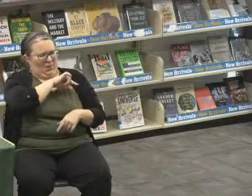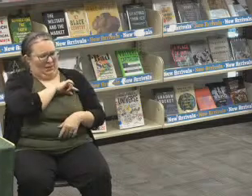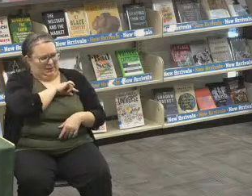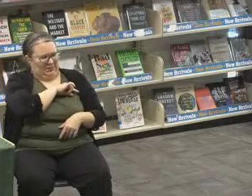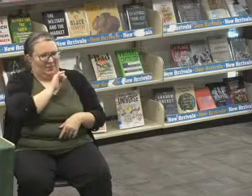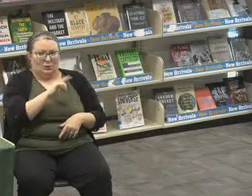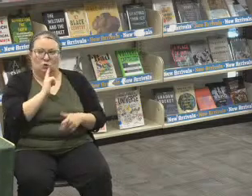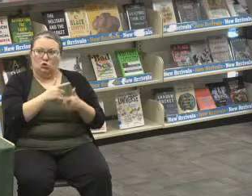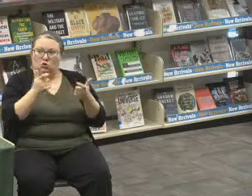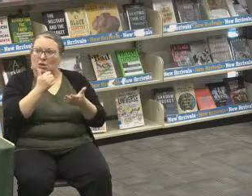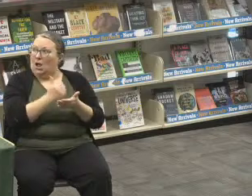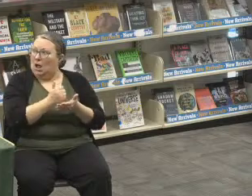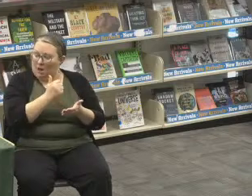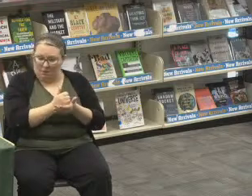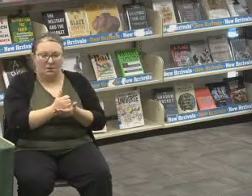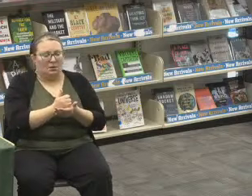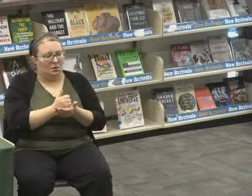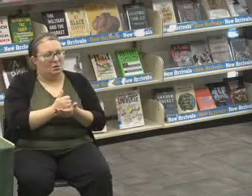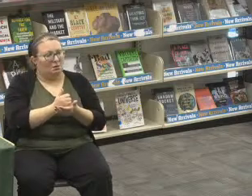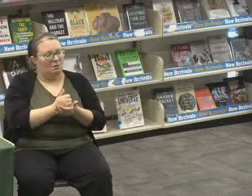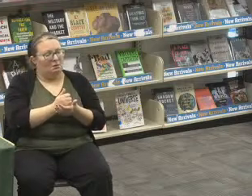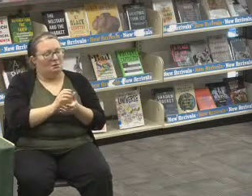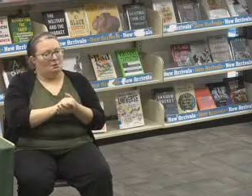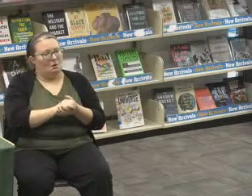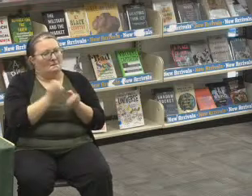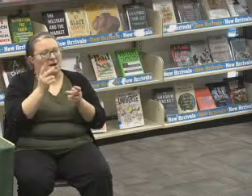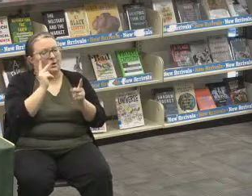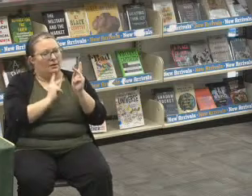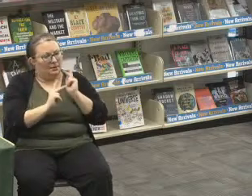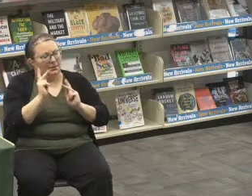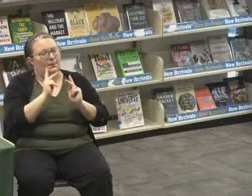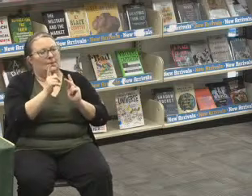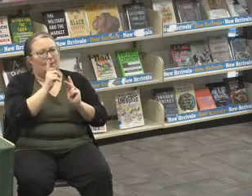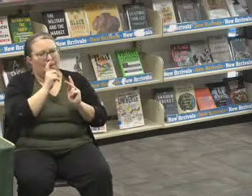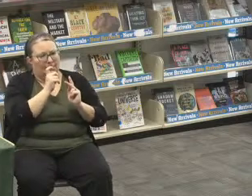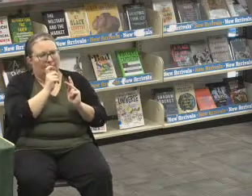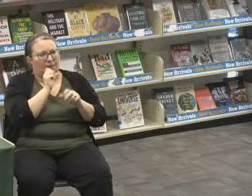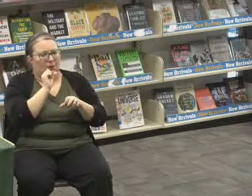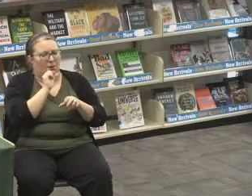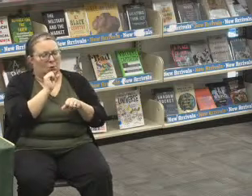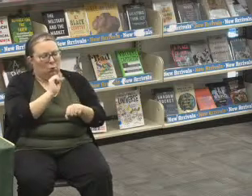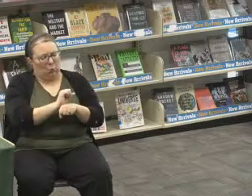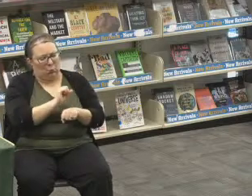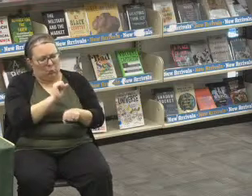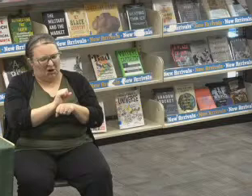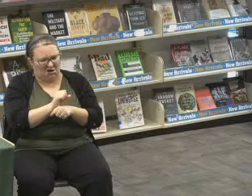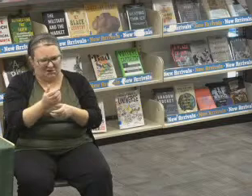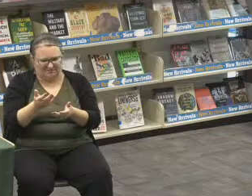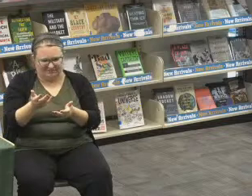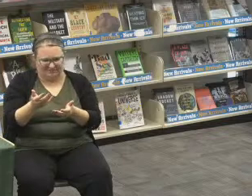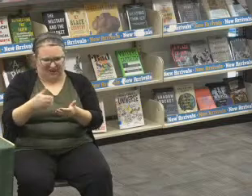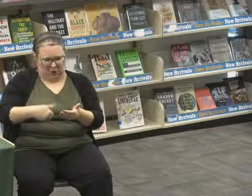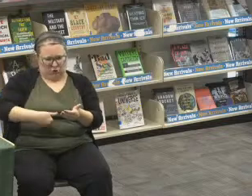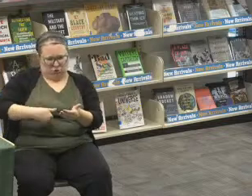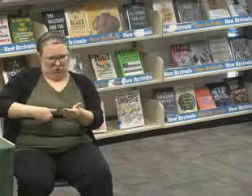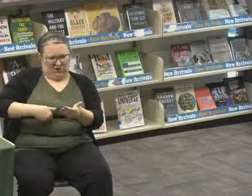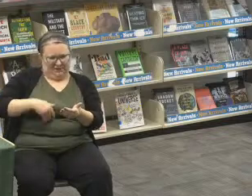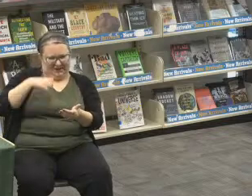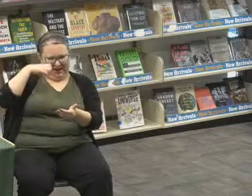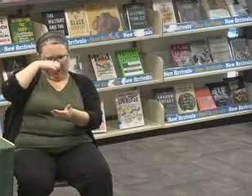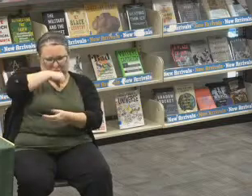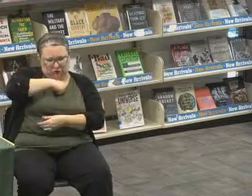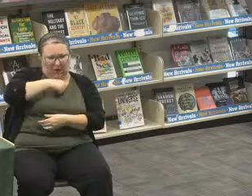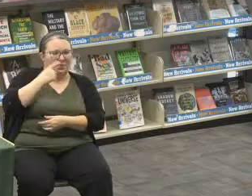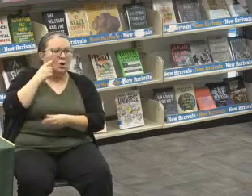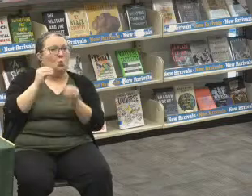huge help. And I imagine lots of people who work off intuitive hunches. I bet there's